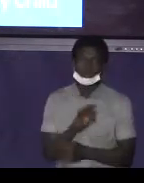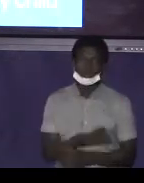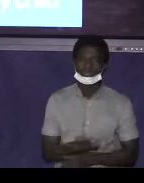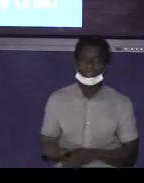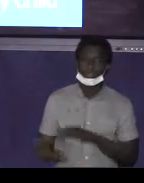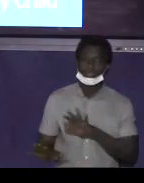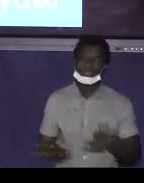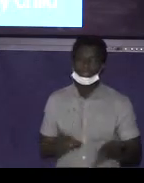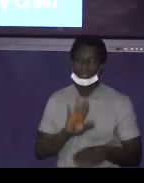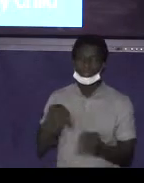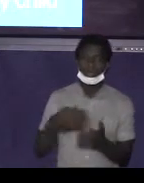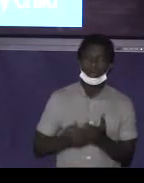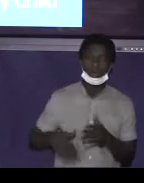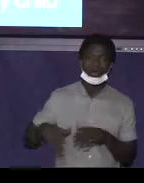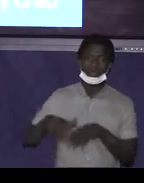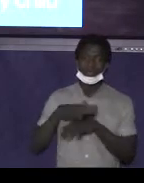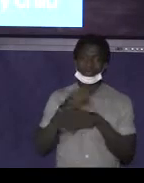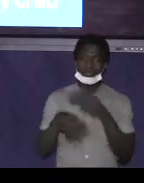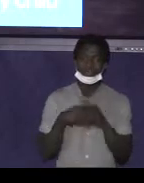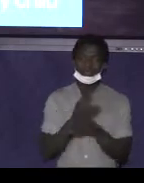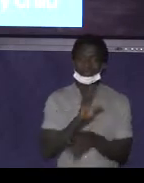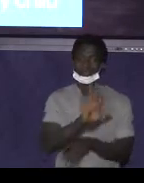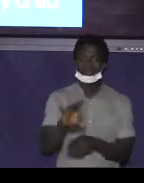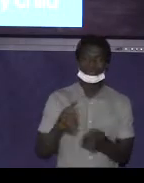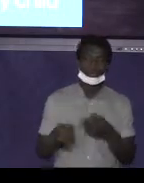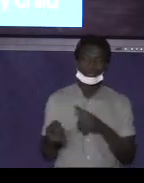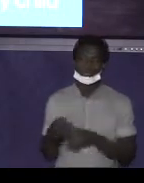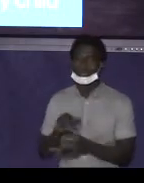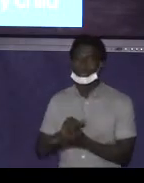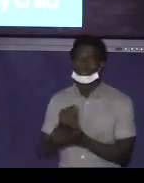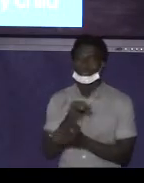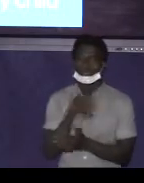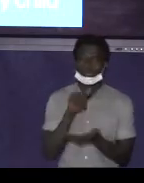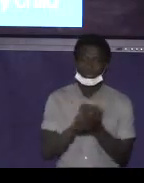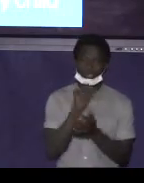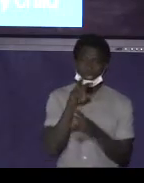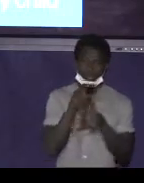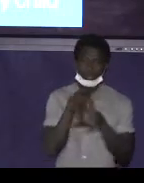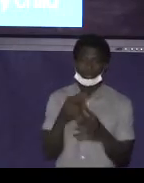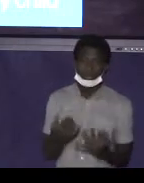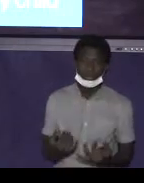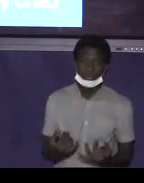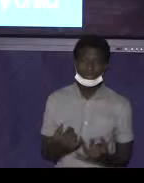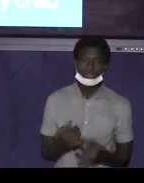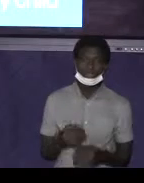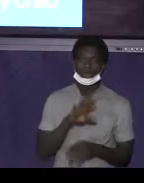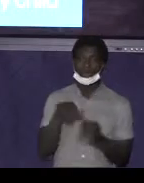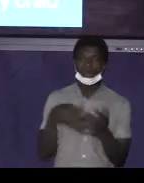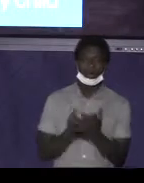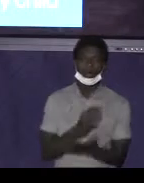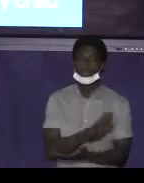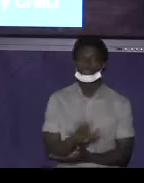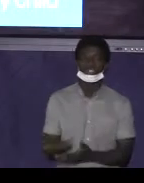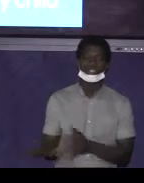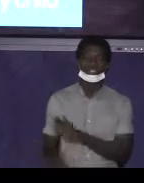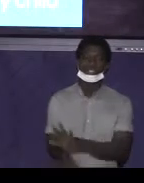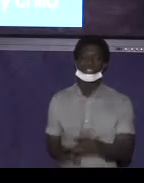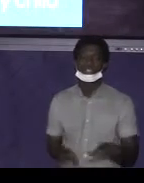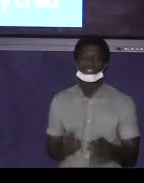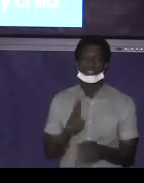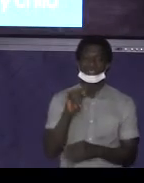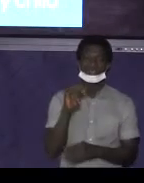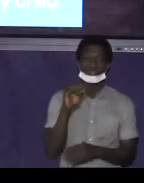world. The children, your friends, those of you that are watching me, all children, UNICEF